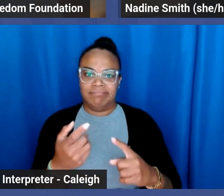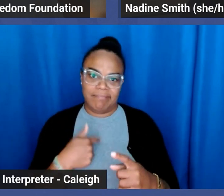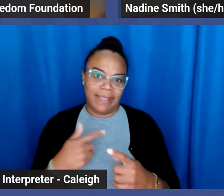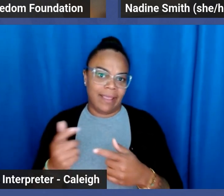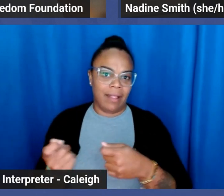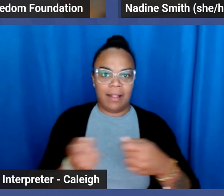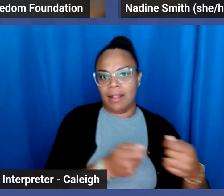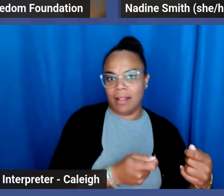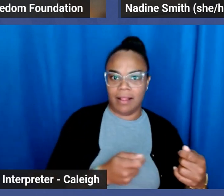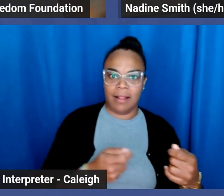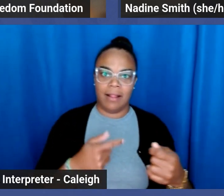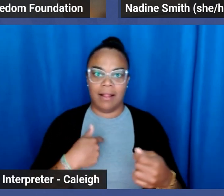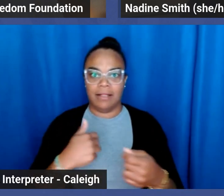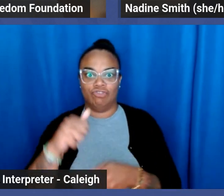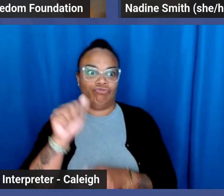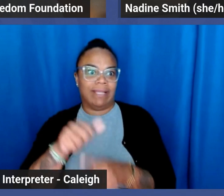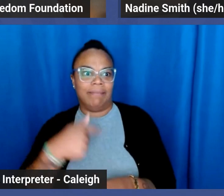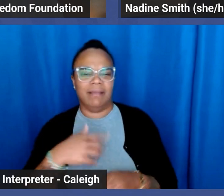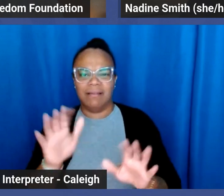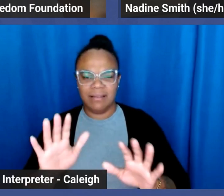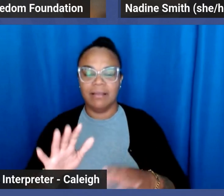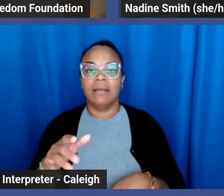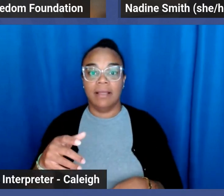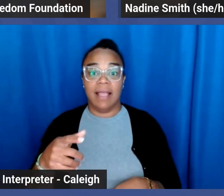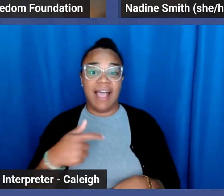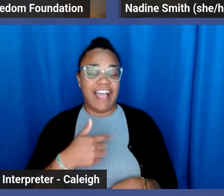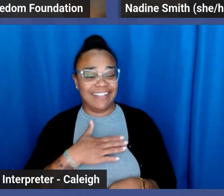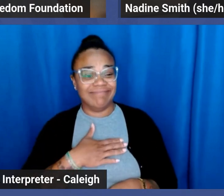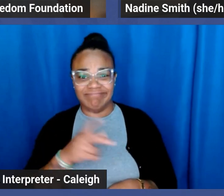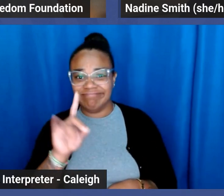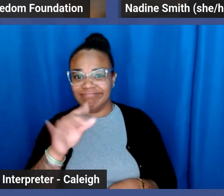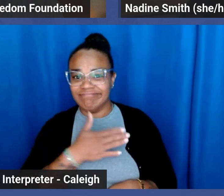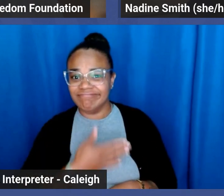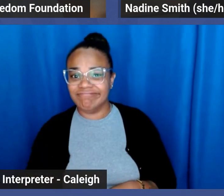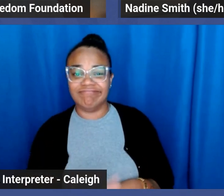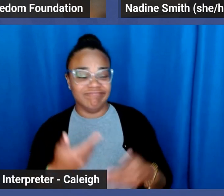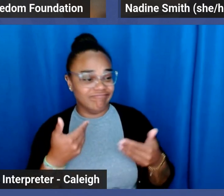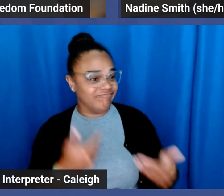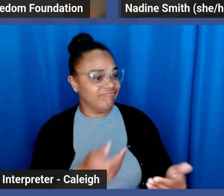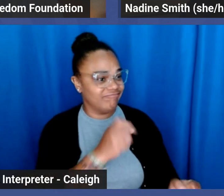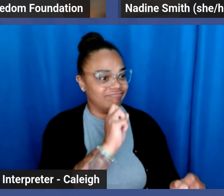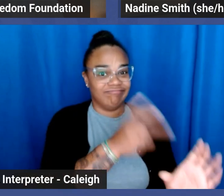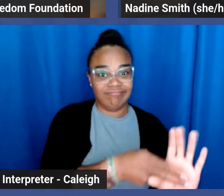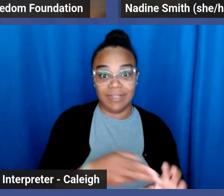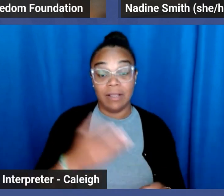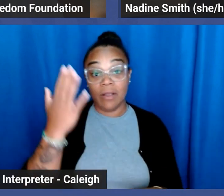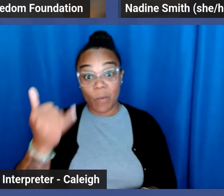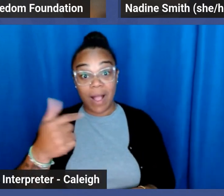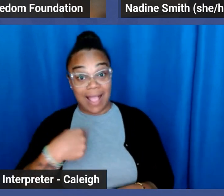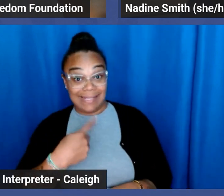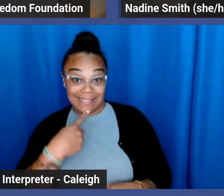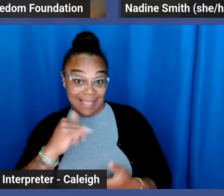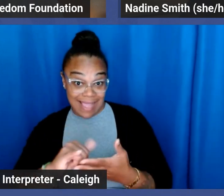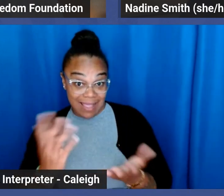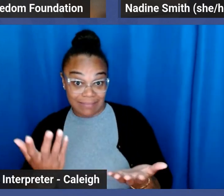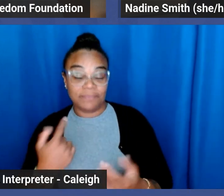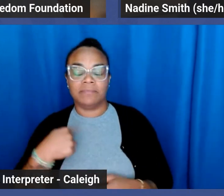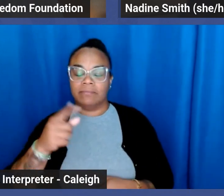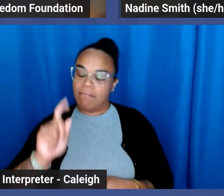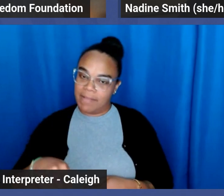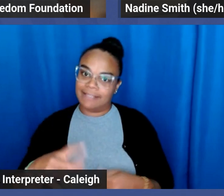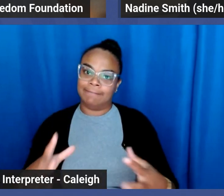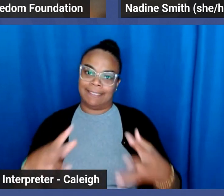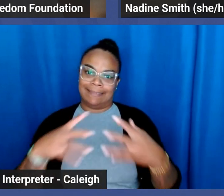it." And he said, "And the reason I have to do that is I have to take accountability for my decision to step by